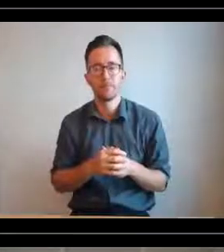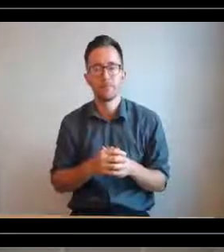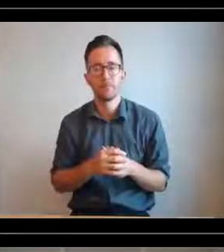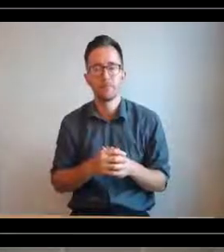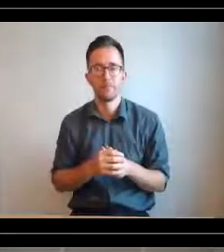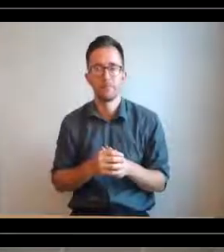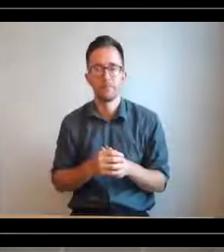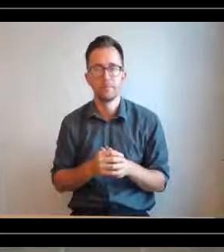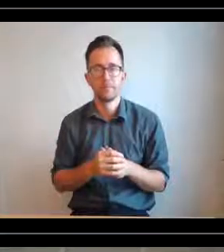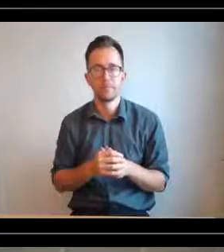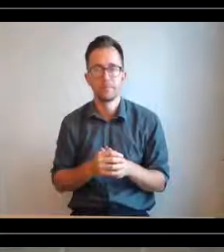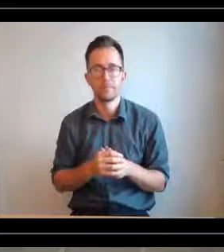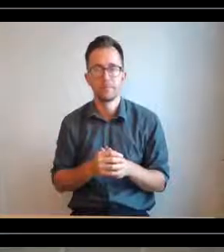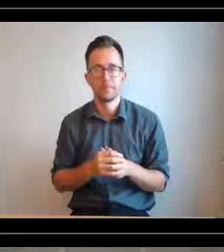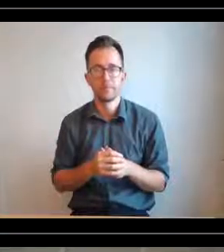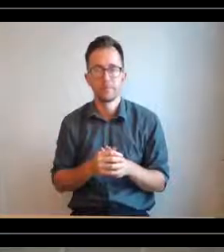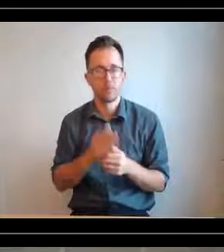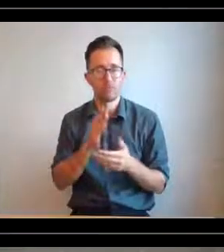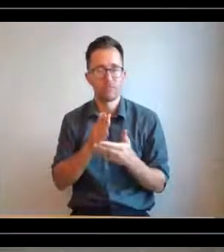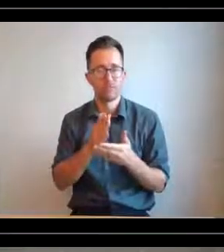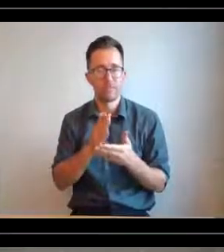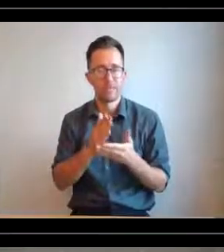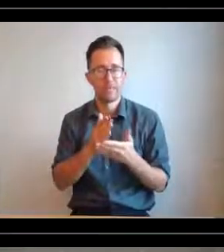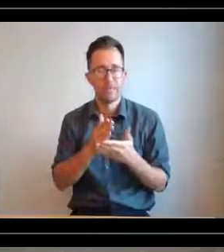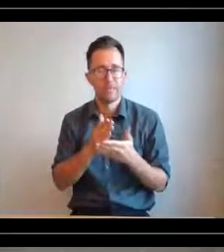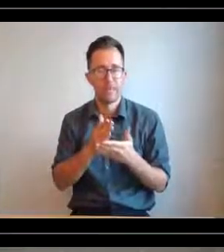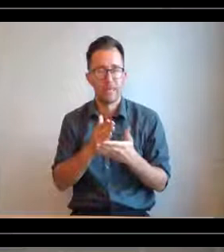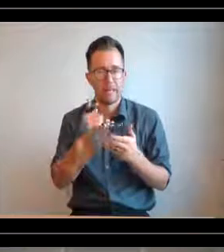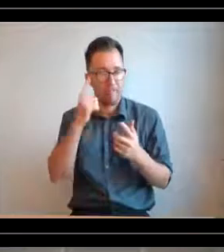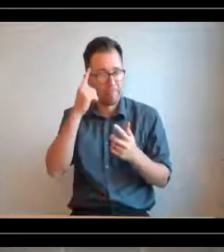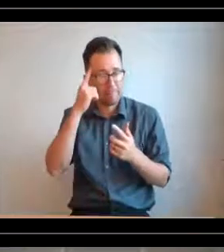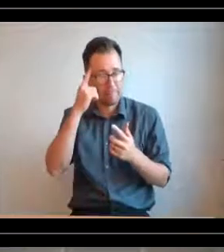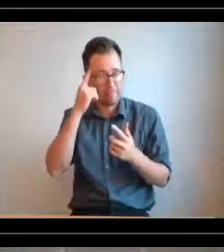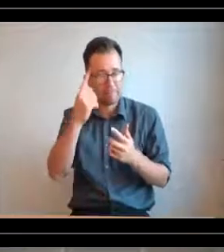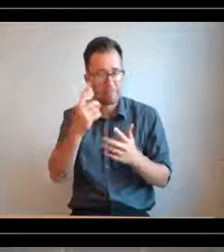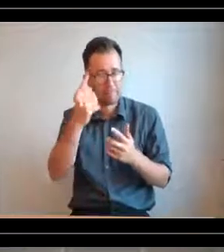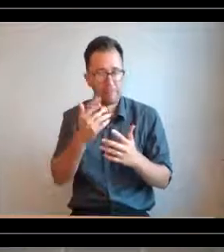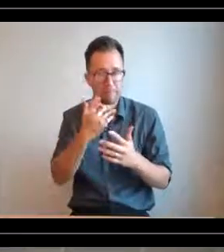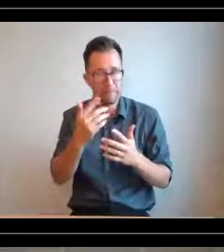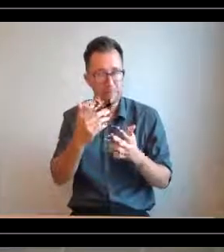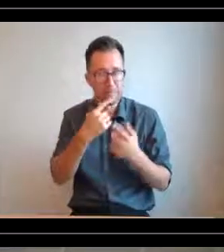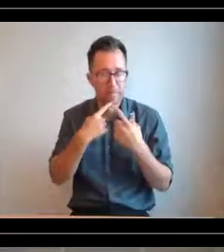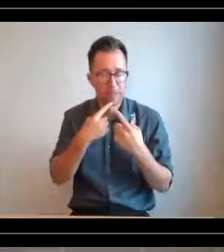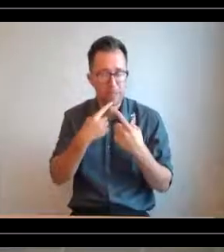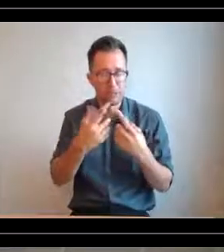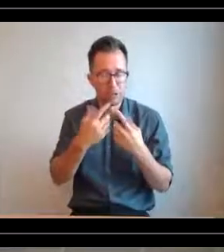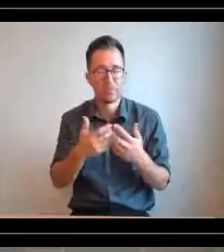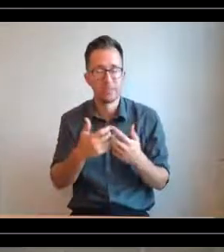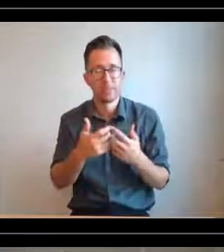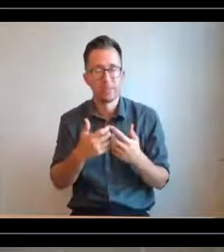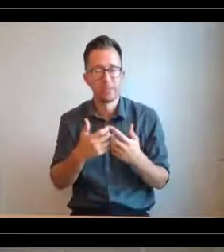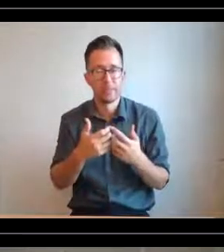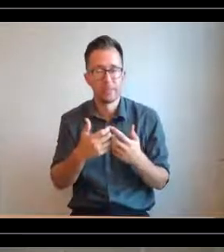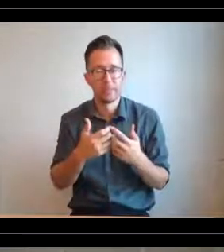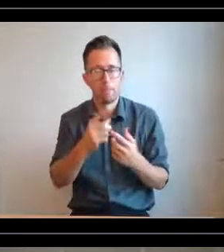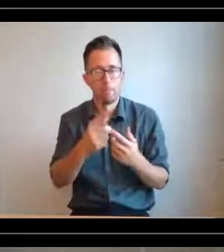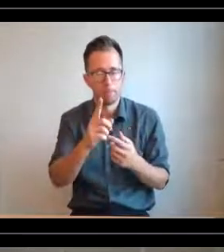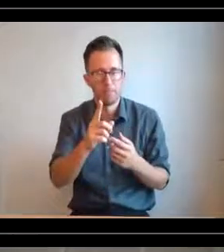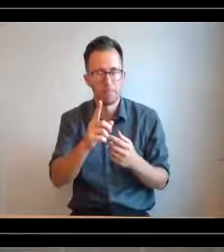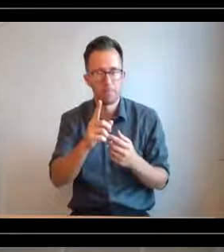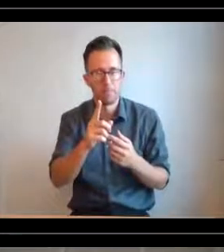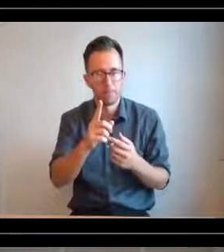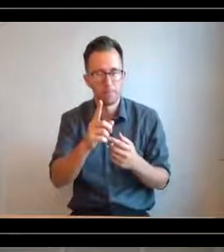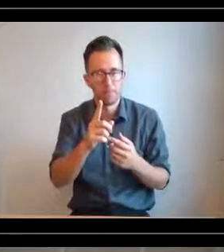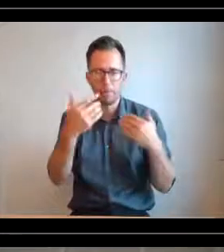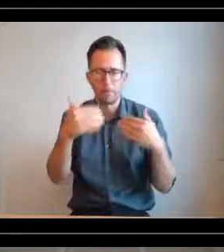I think really, as far as that, that's most probably all I can say, except for there was a